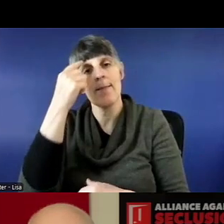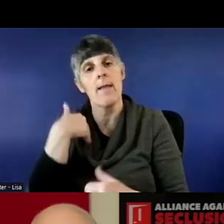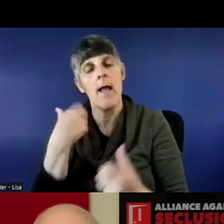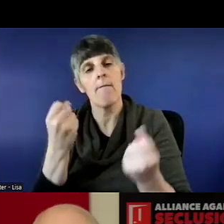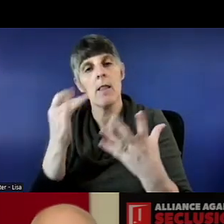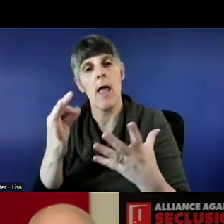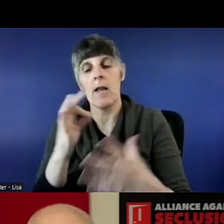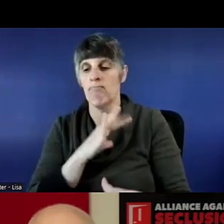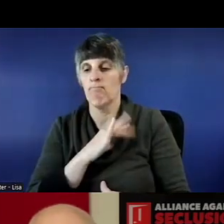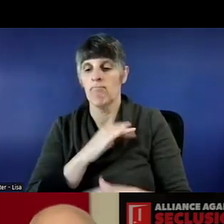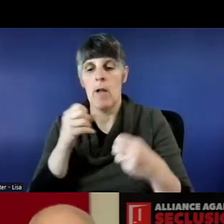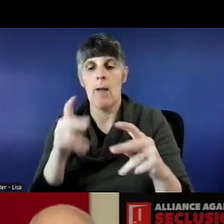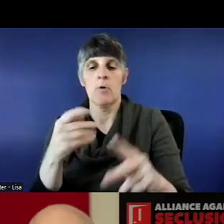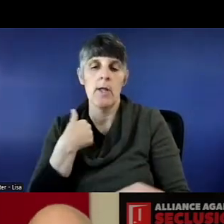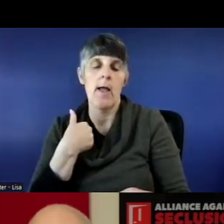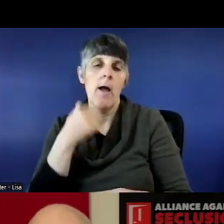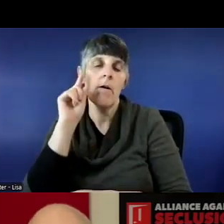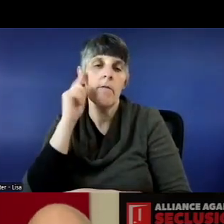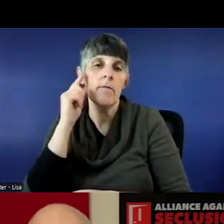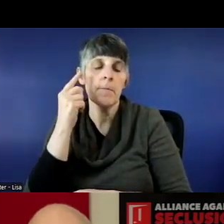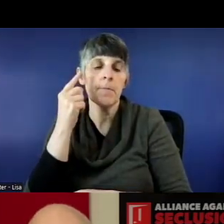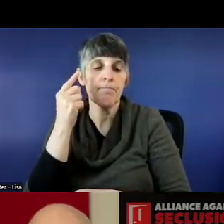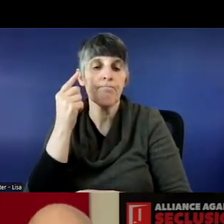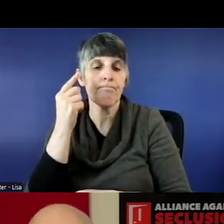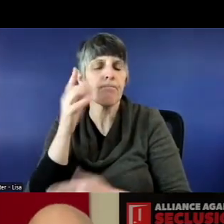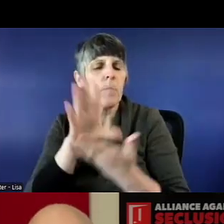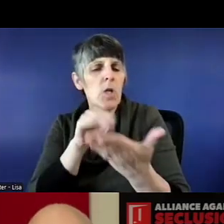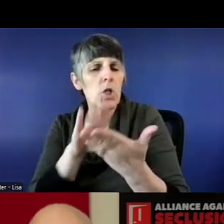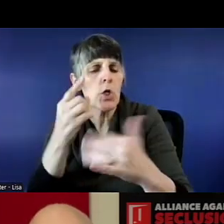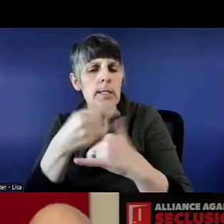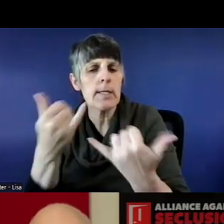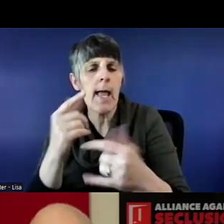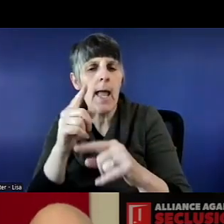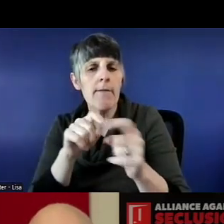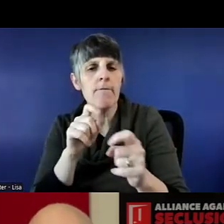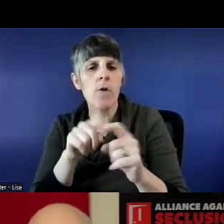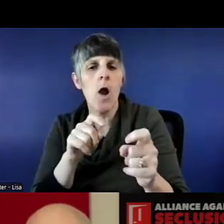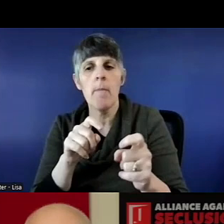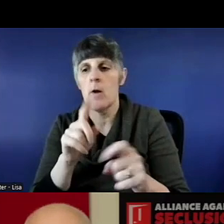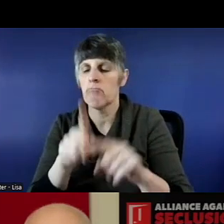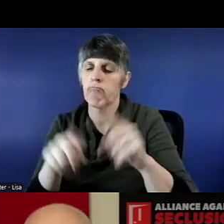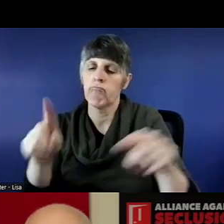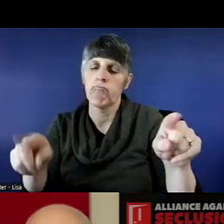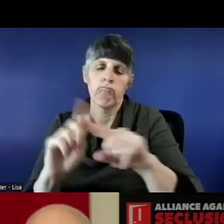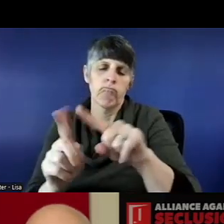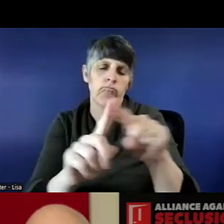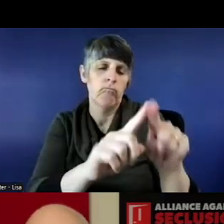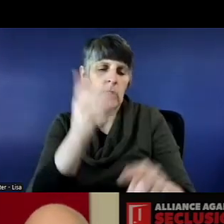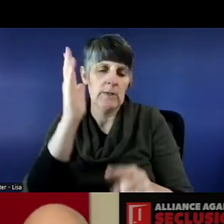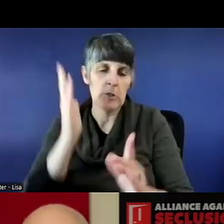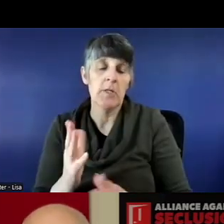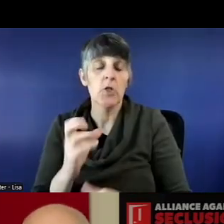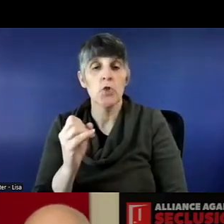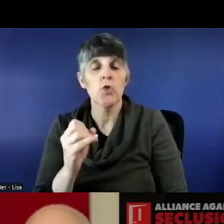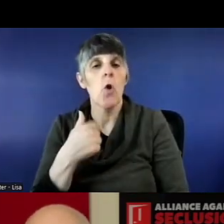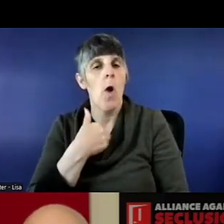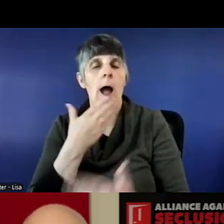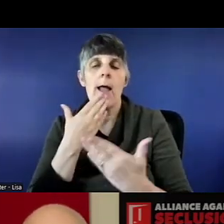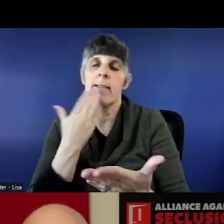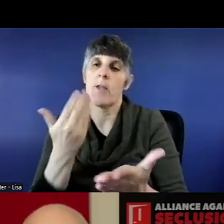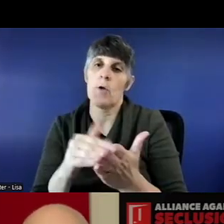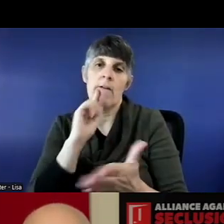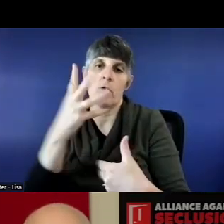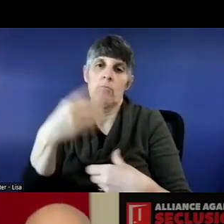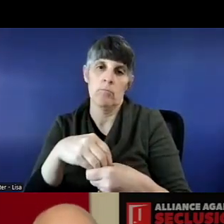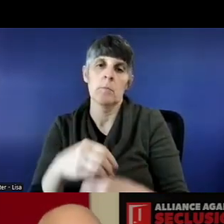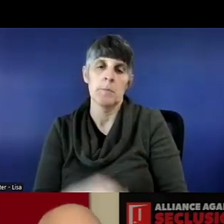of fantastic opportunity to learn today from a host of amazing speakers. So I thank you again for being